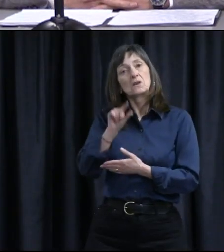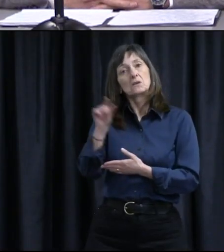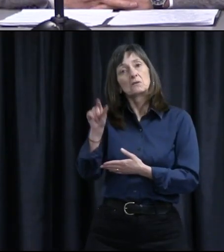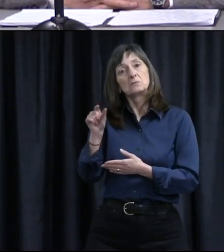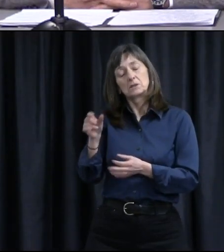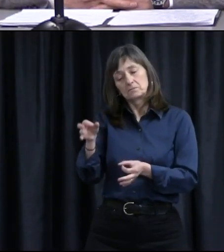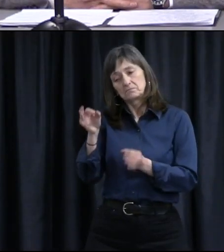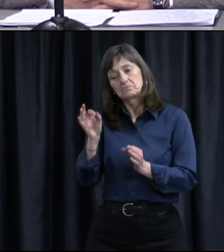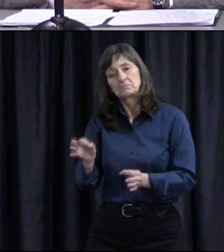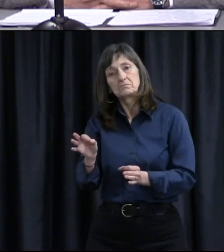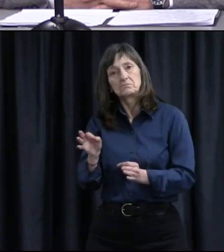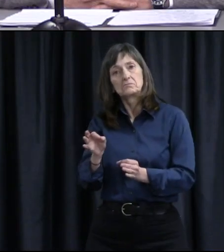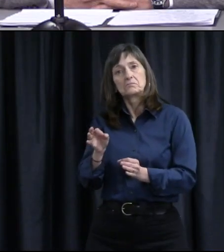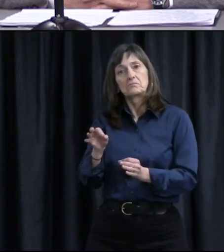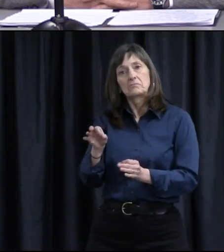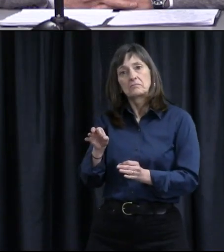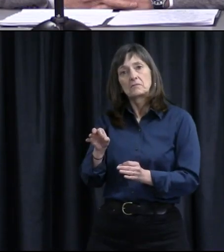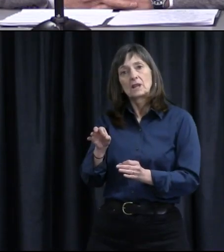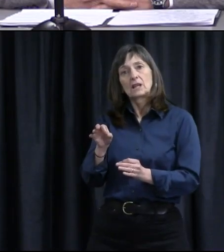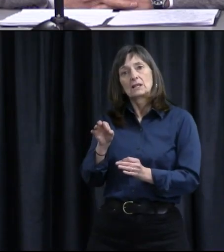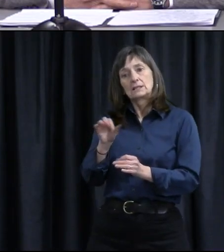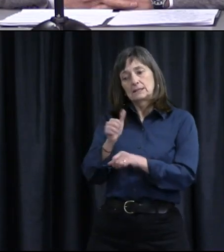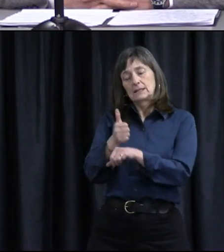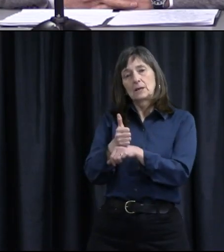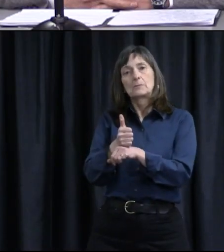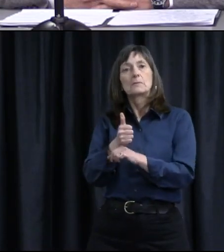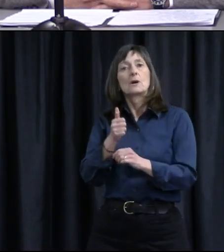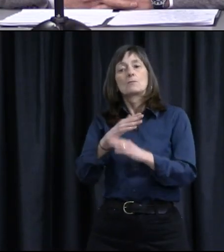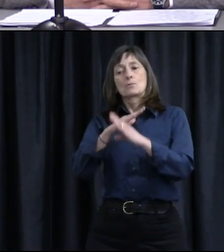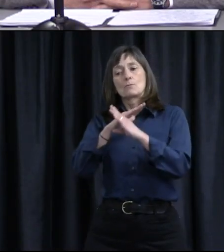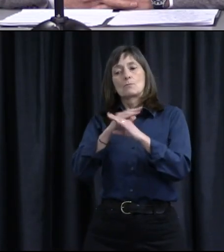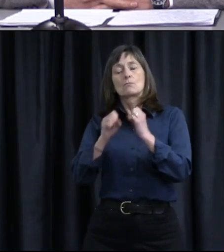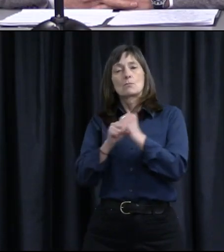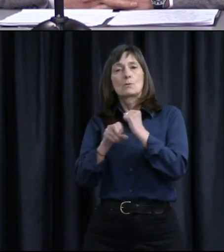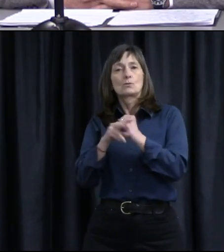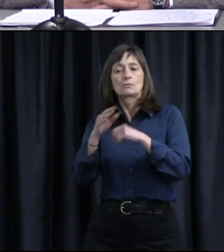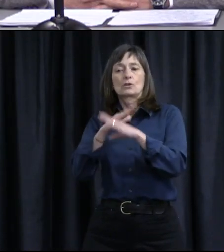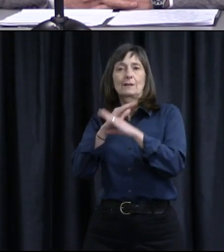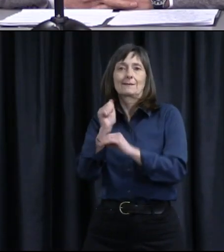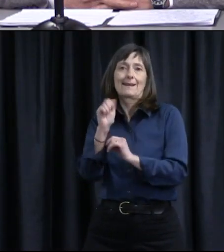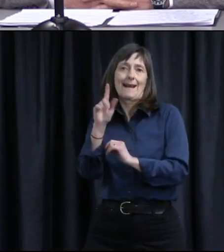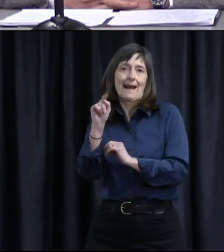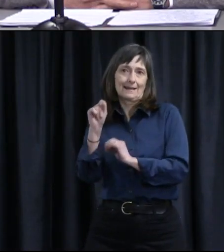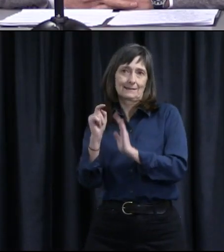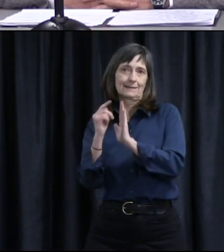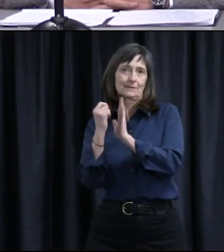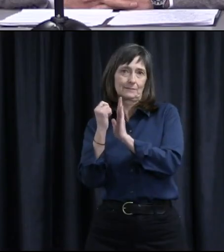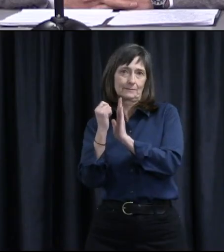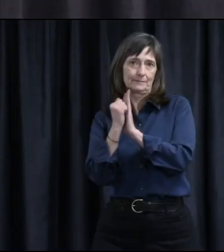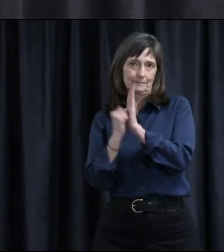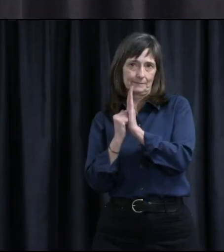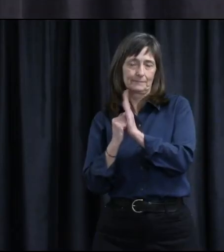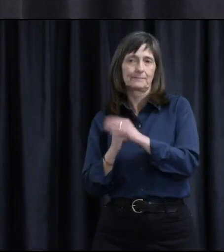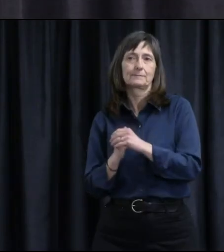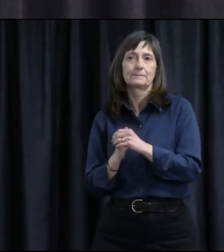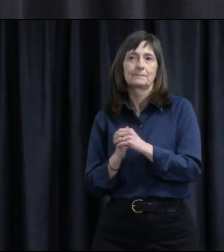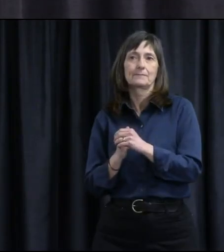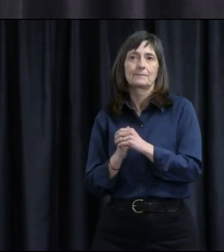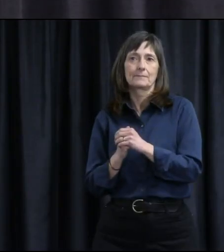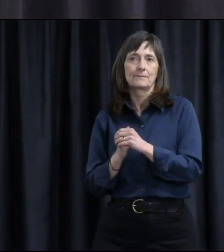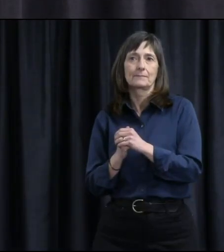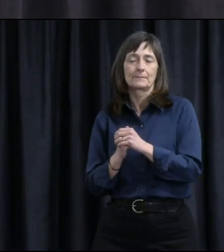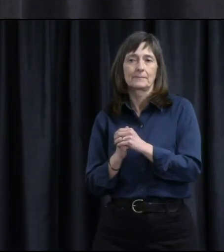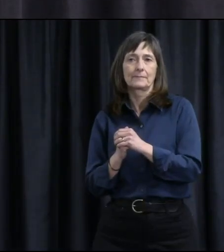and Promotion Act under Section 28 to put in some special measures. So this